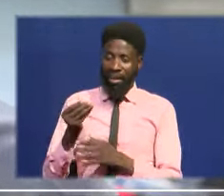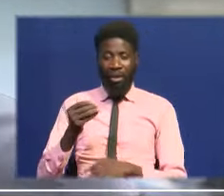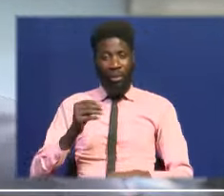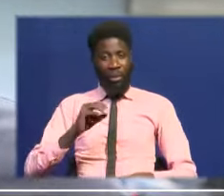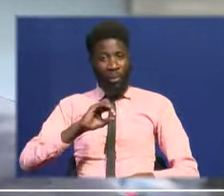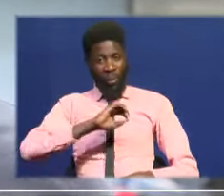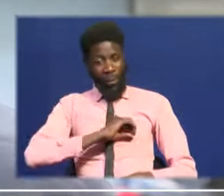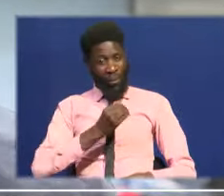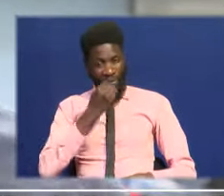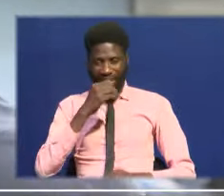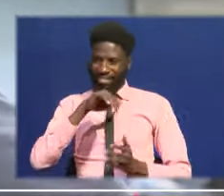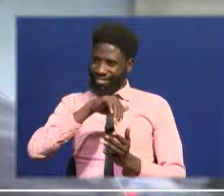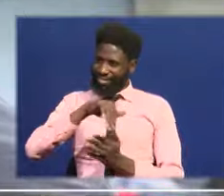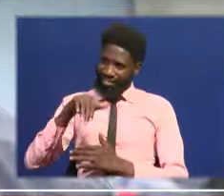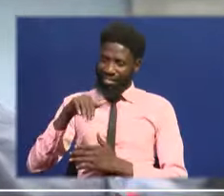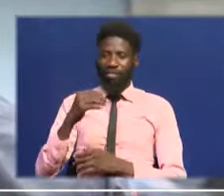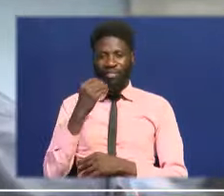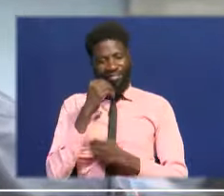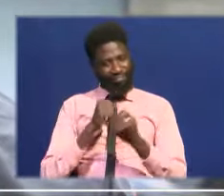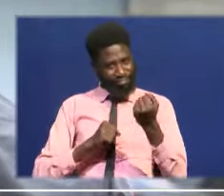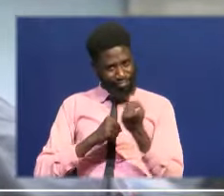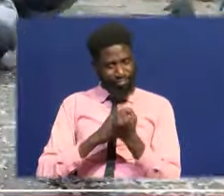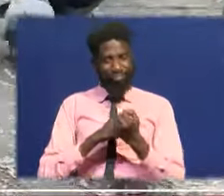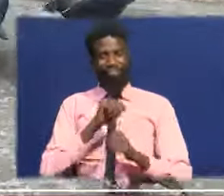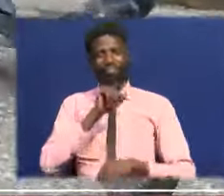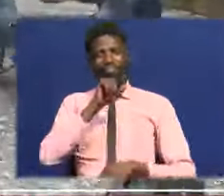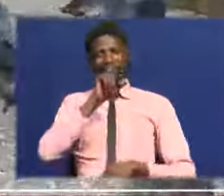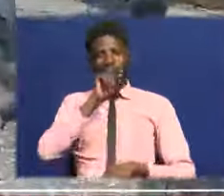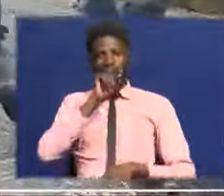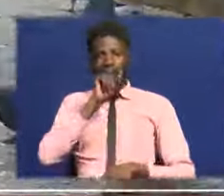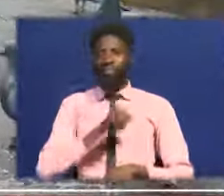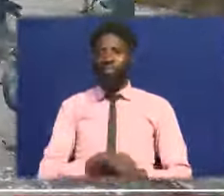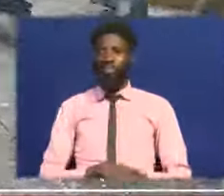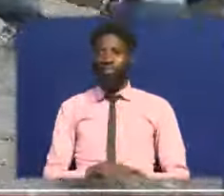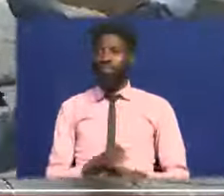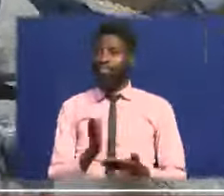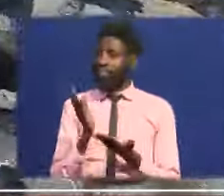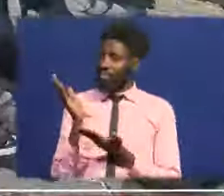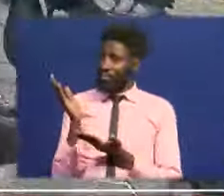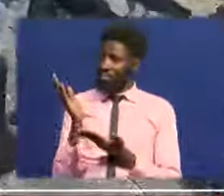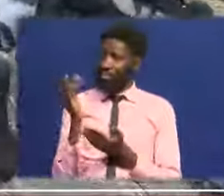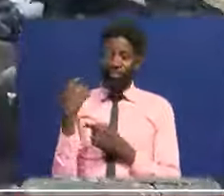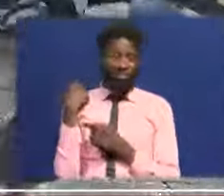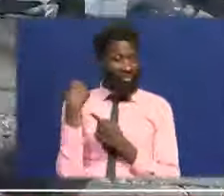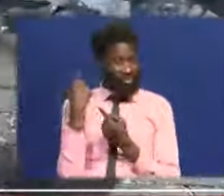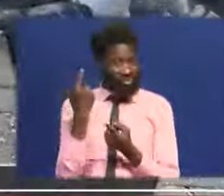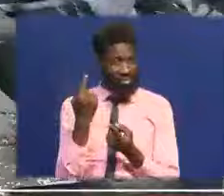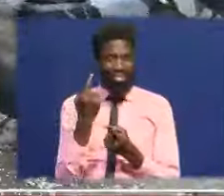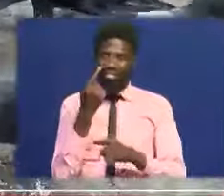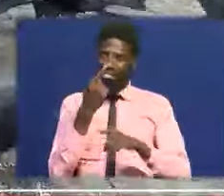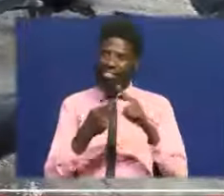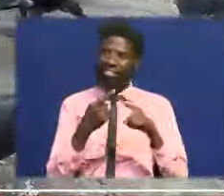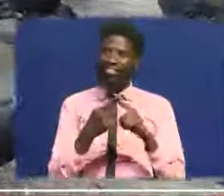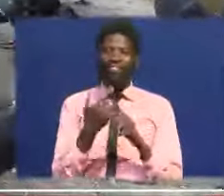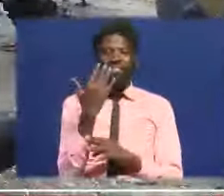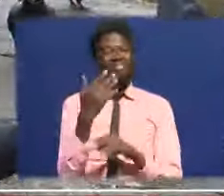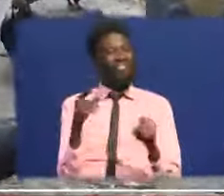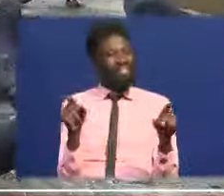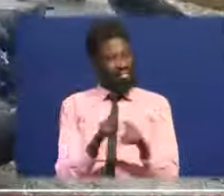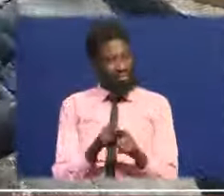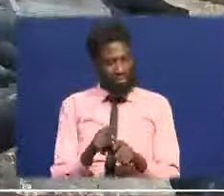tumbo, anachukua chakula analetea wanyama wanakula. This is a tradition he has held for the last 5 years. And